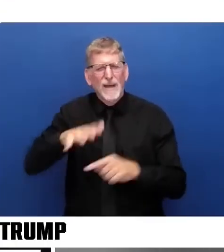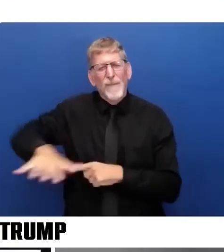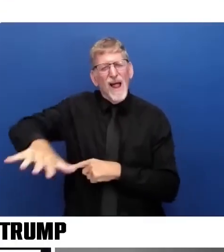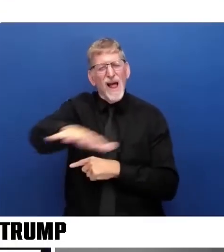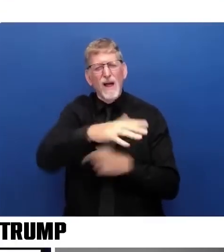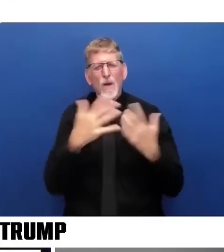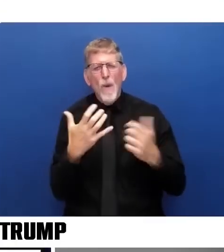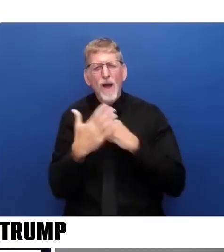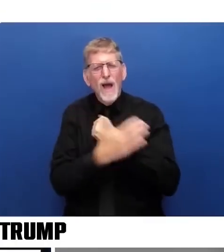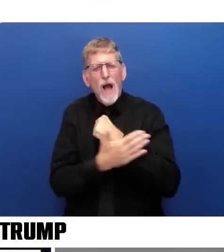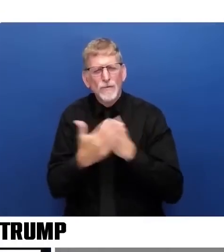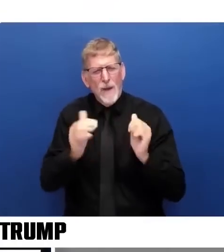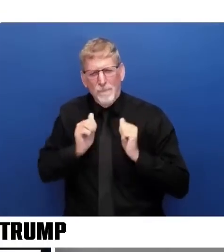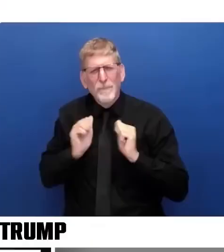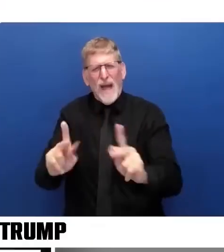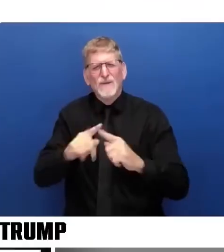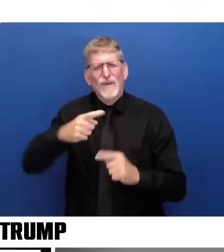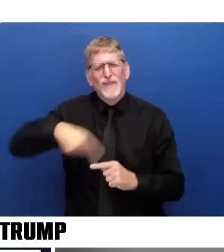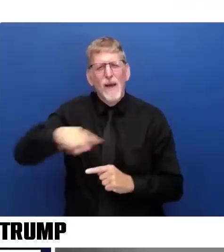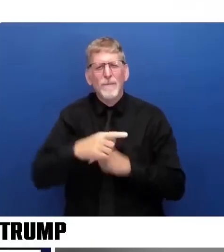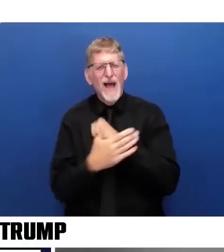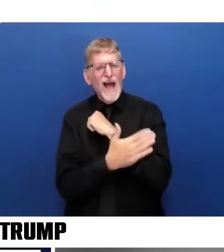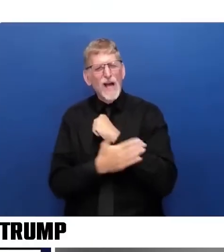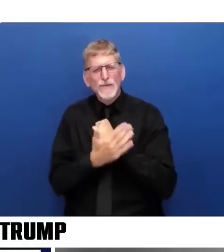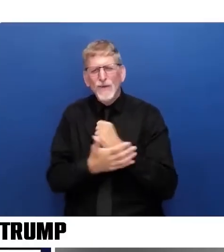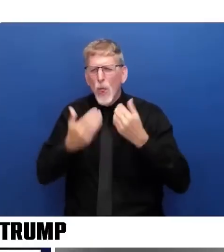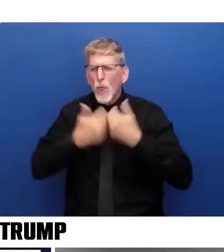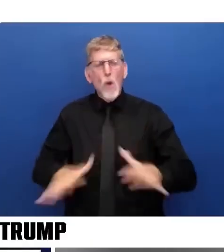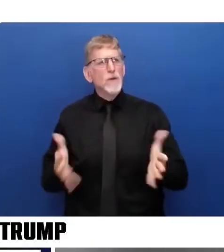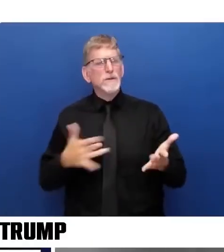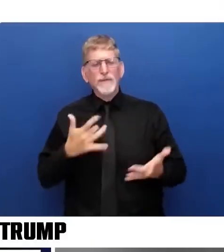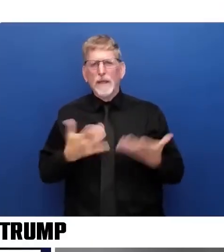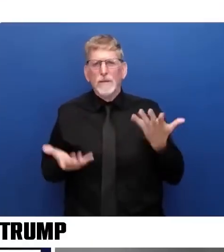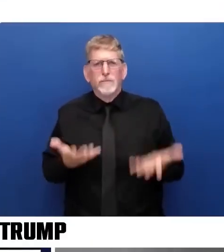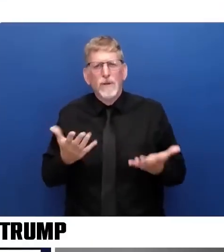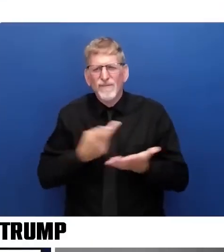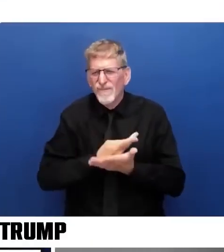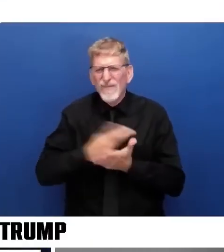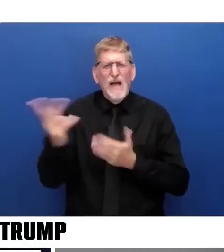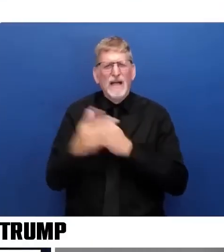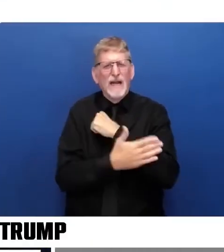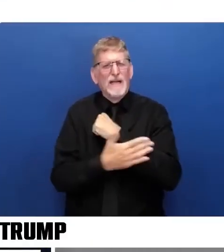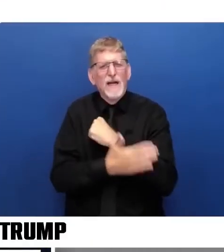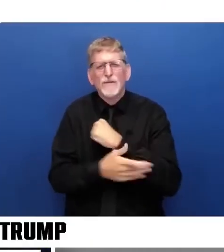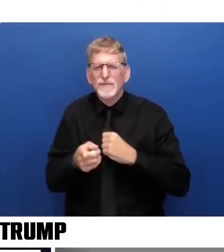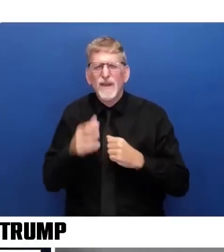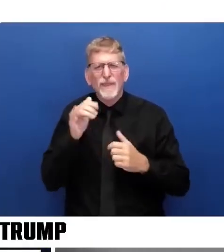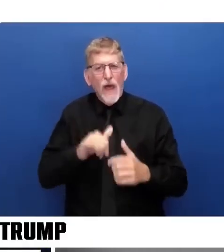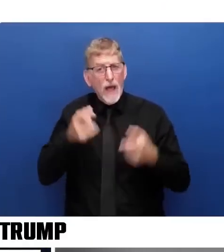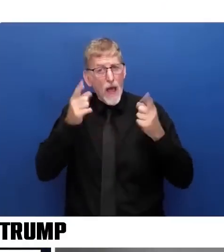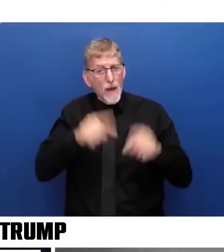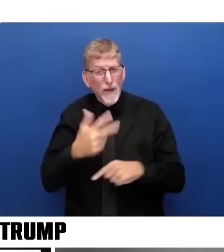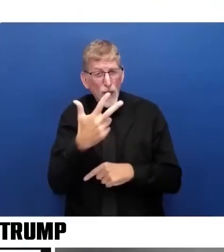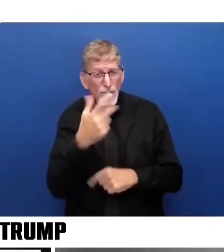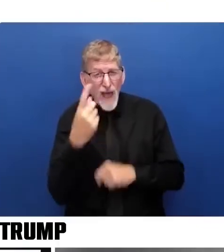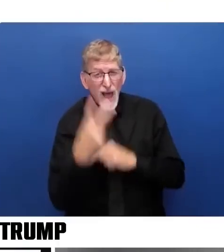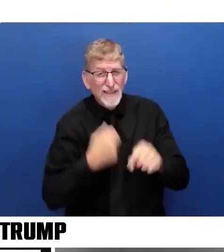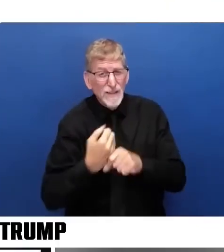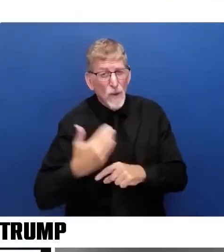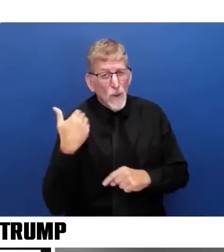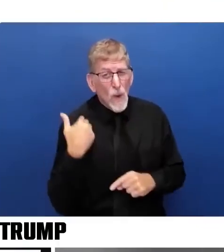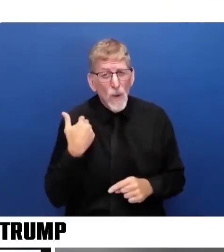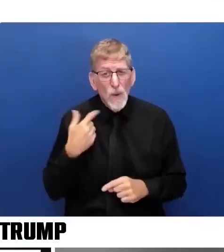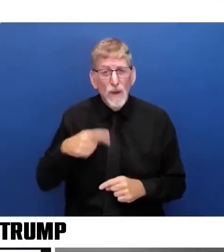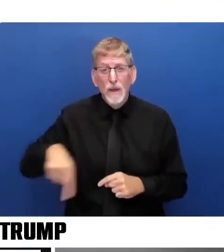Our country is being lost. We're a failing nation. And it happened 3.5 years ago. And what's going